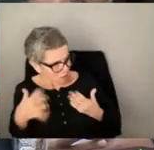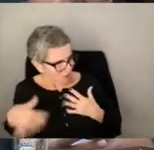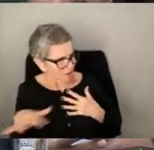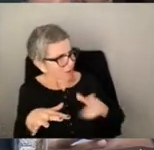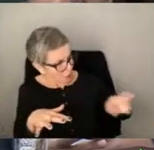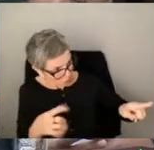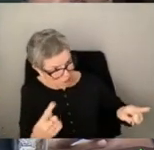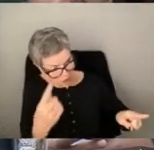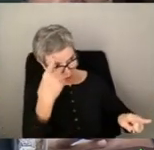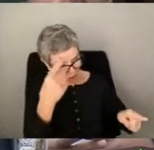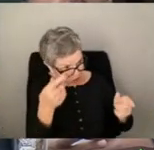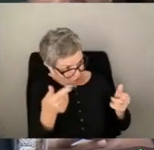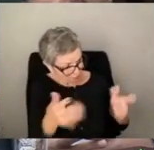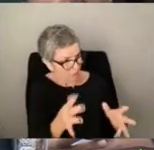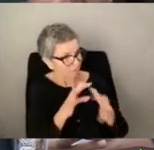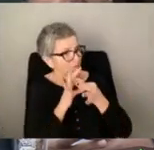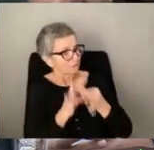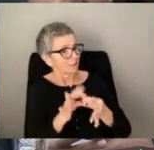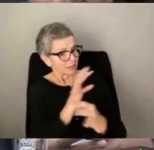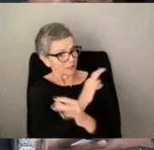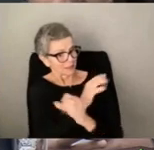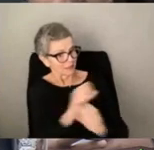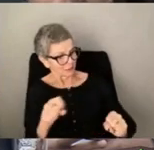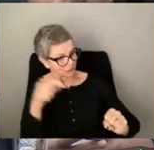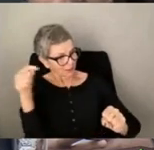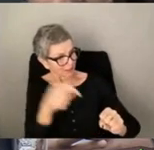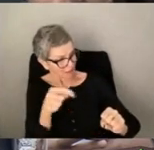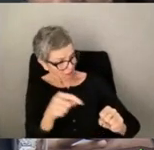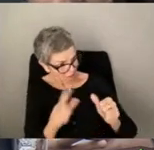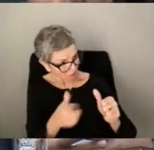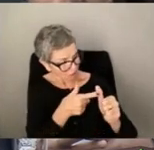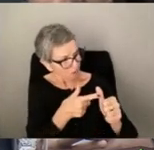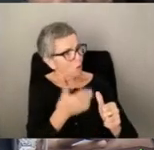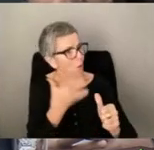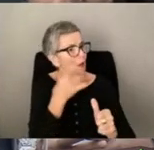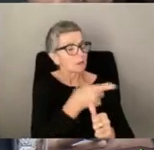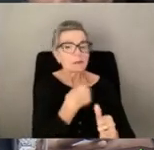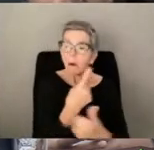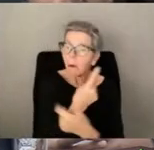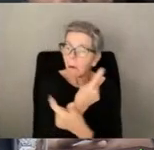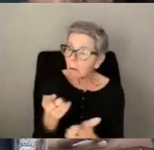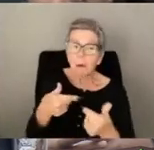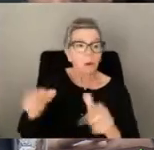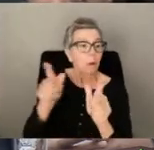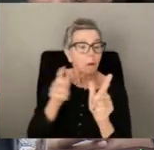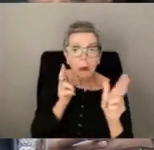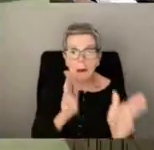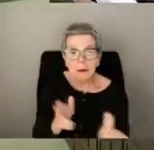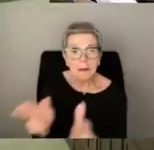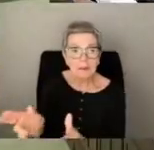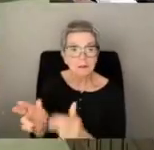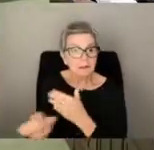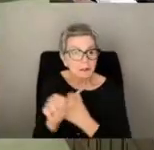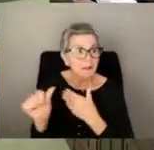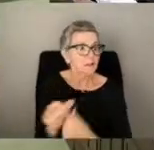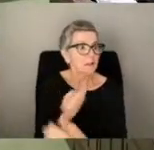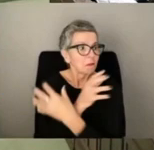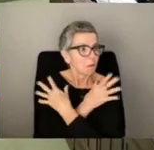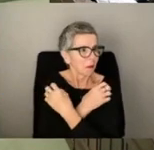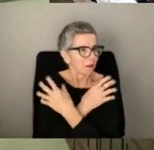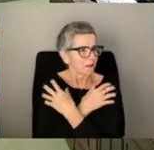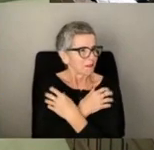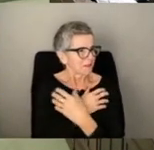of telling Albertans to hunt dangerous bears because the UCP has failed to adequately fund Fish and Wildlife staff? The